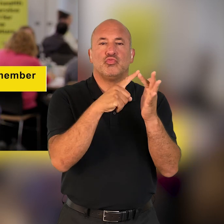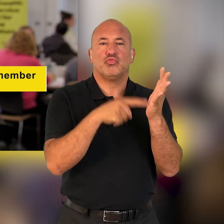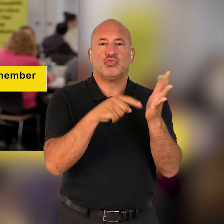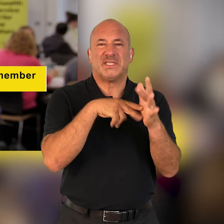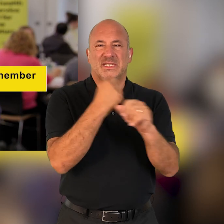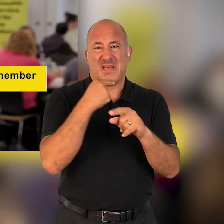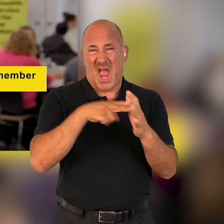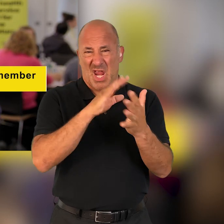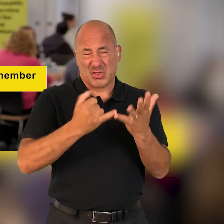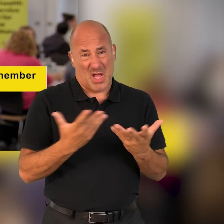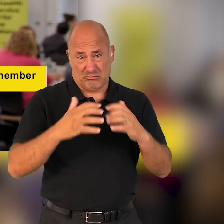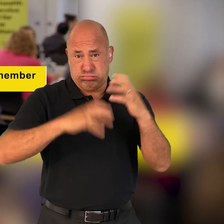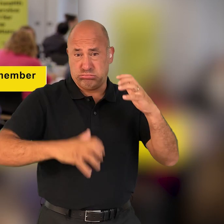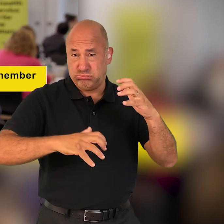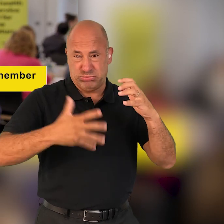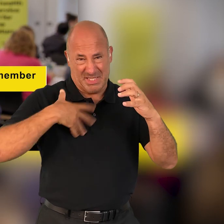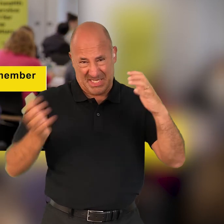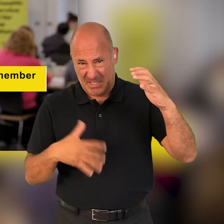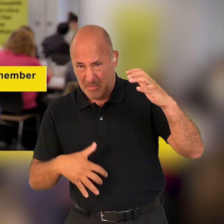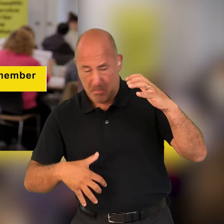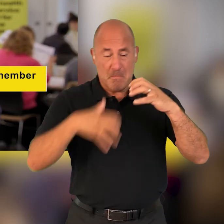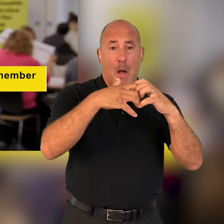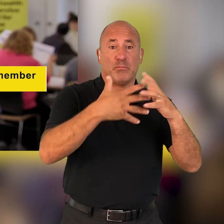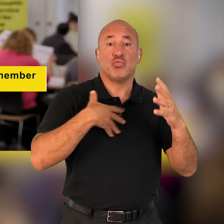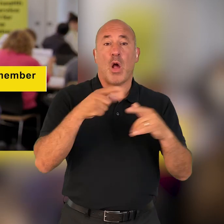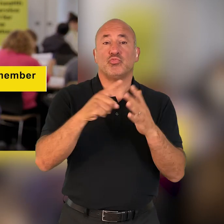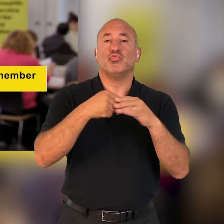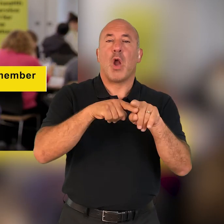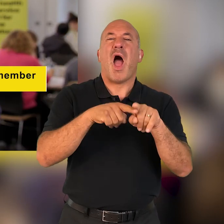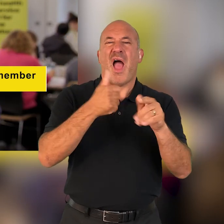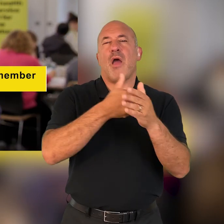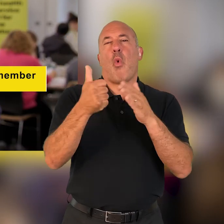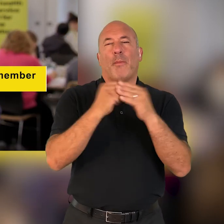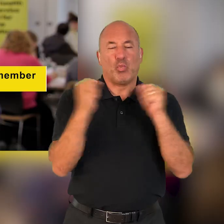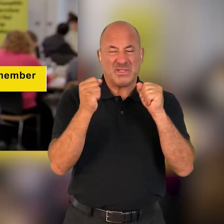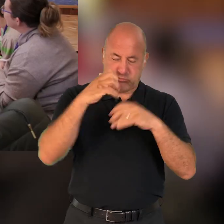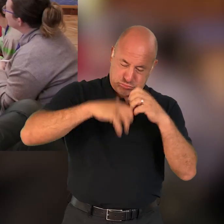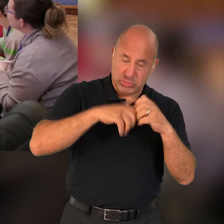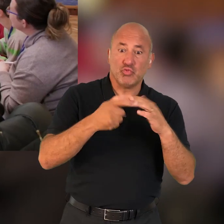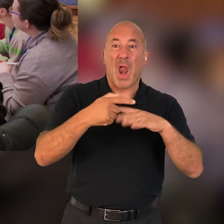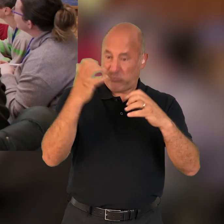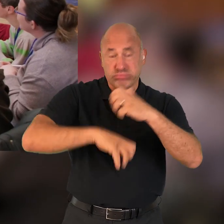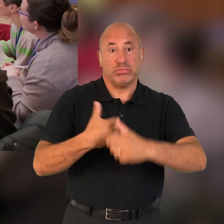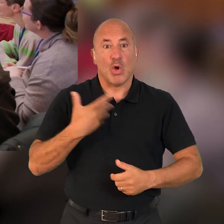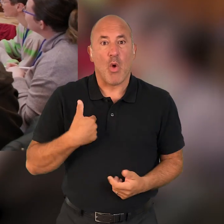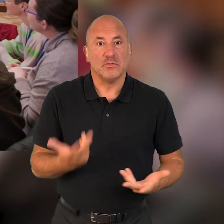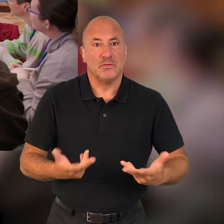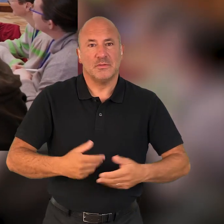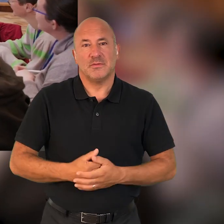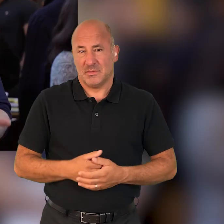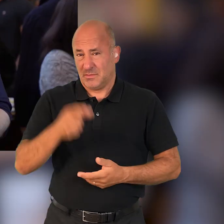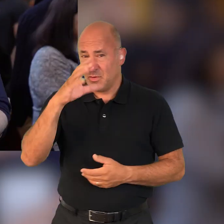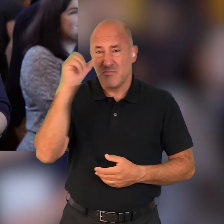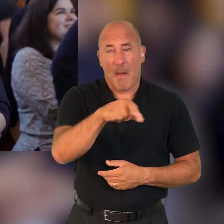people that, as Wes Streeting says, the NHS is broken and we've got to do something major to